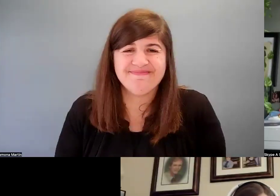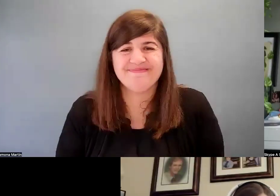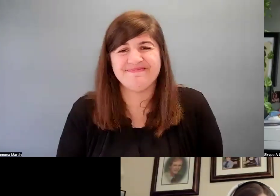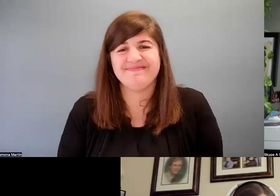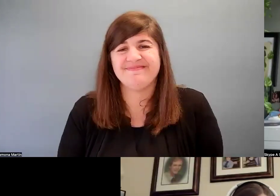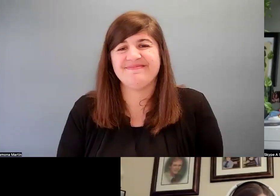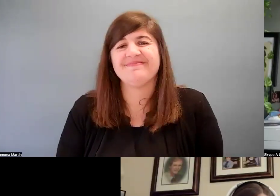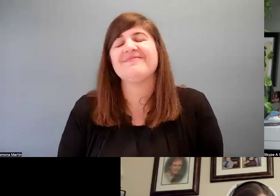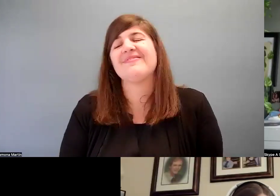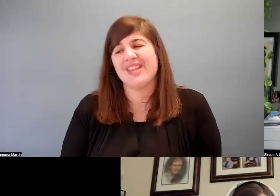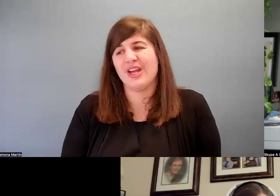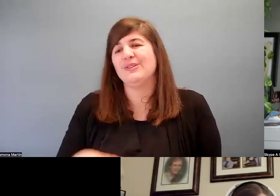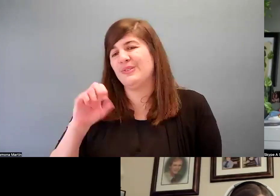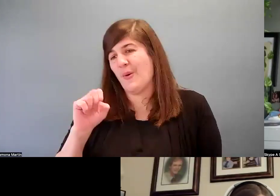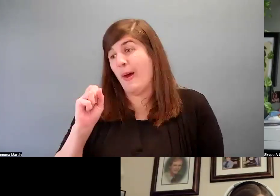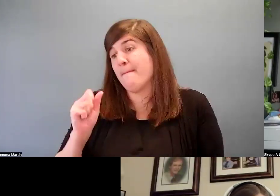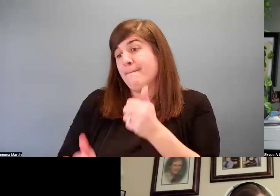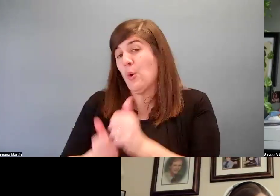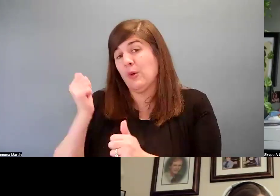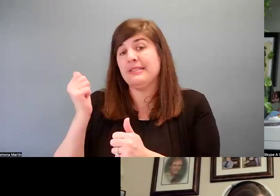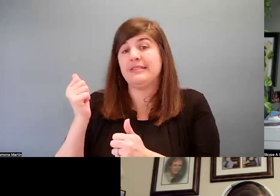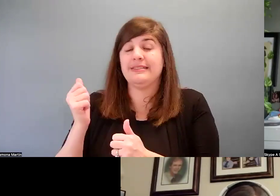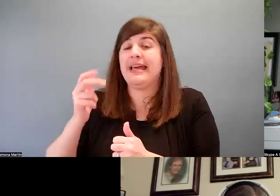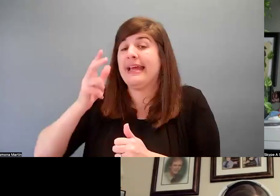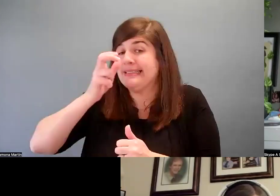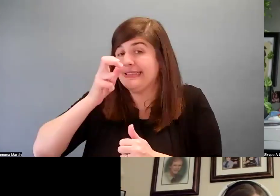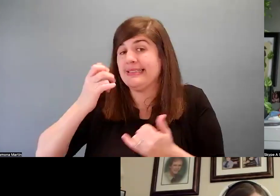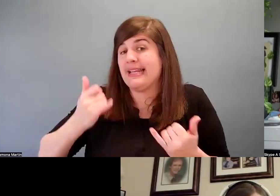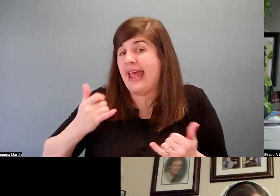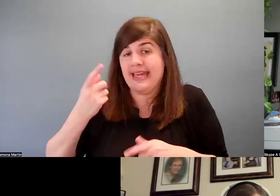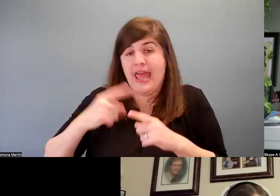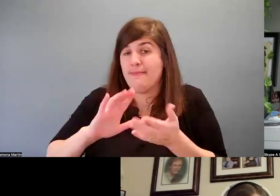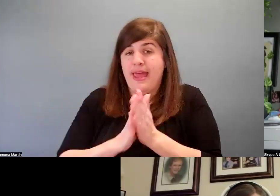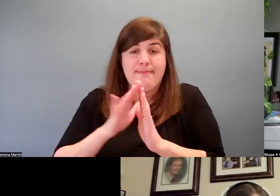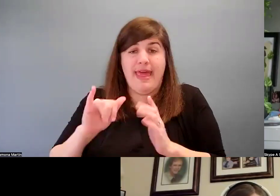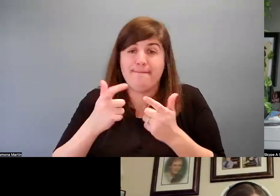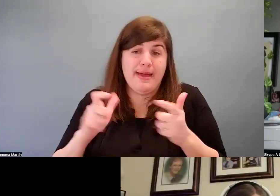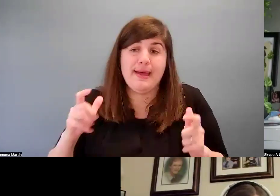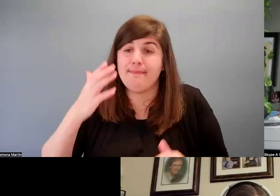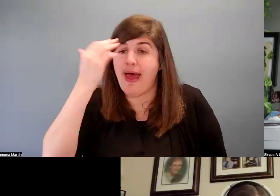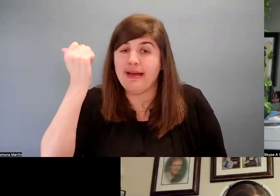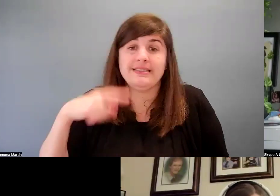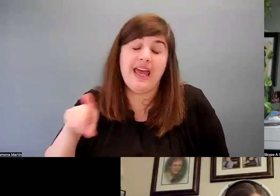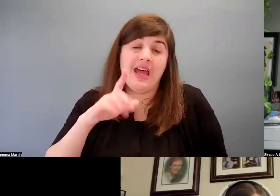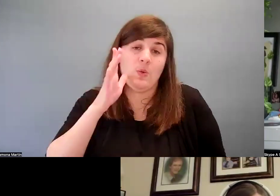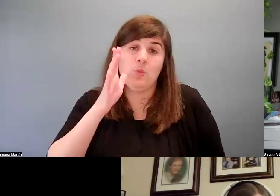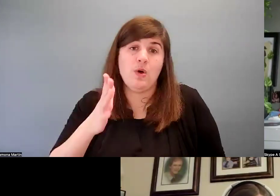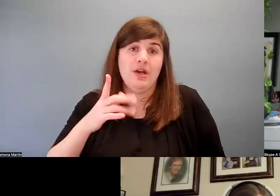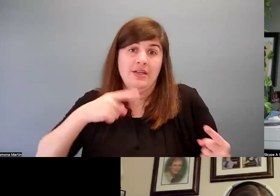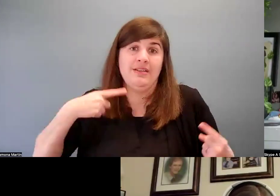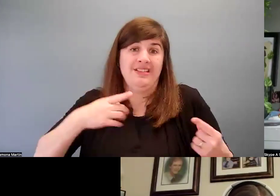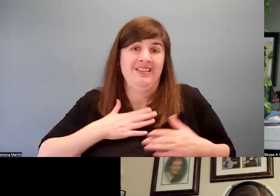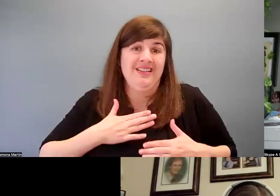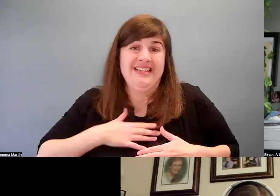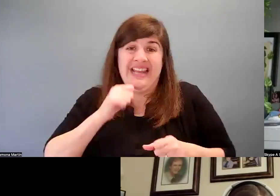uh, so most like insects of today can't get that big because they would suffocate. They just wouldn't be able to get